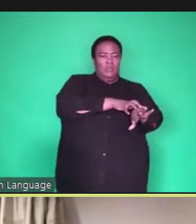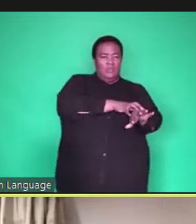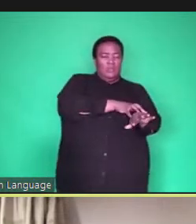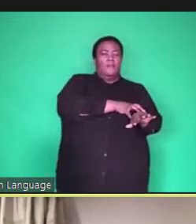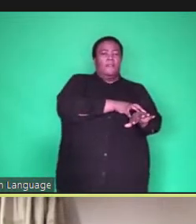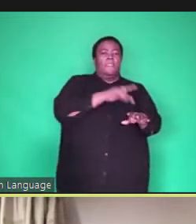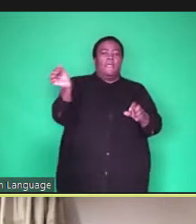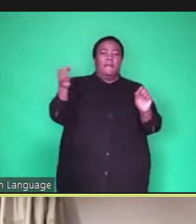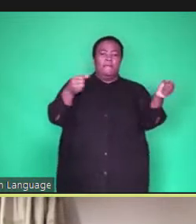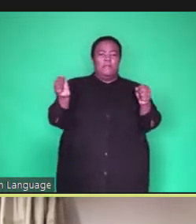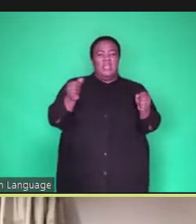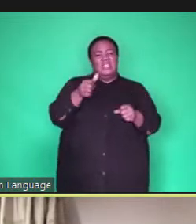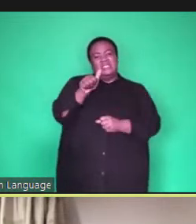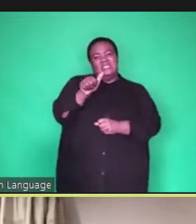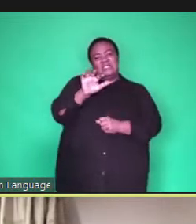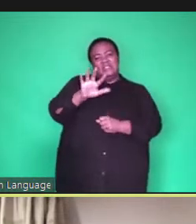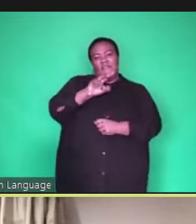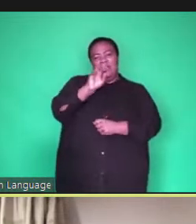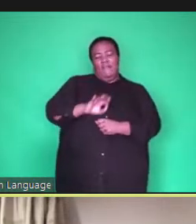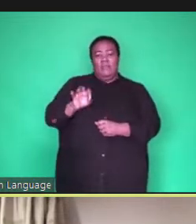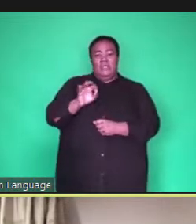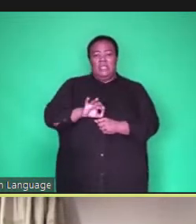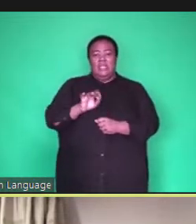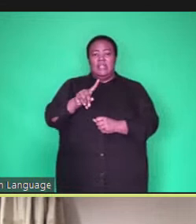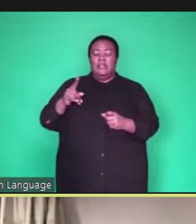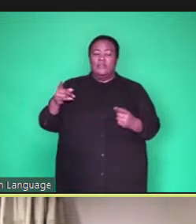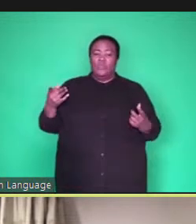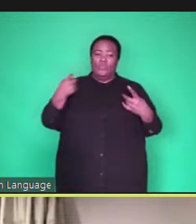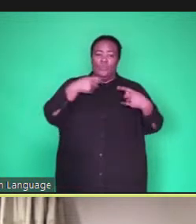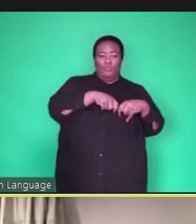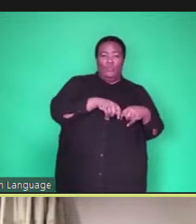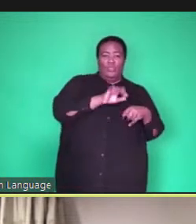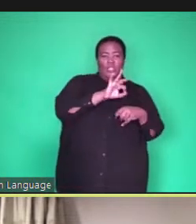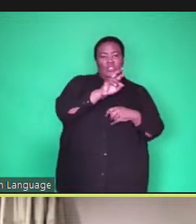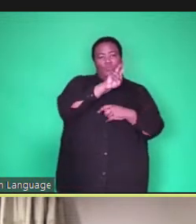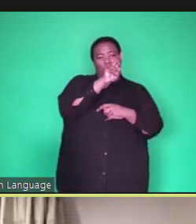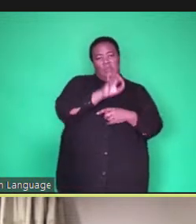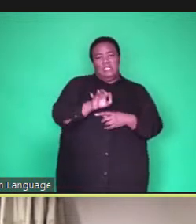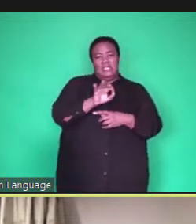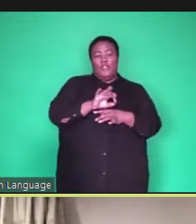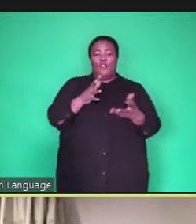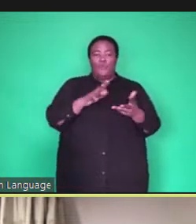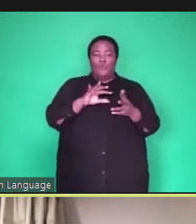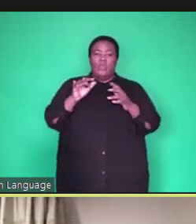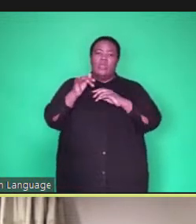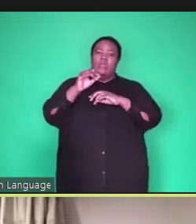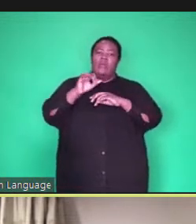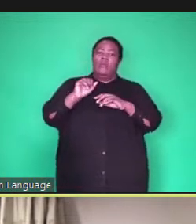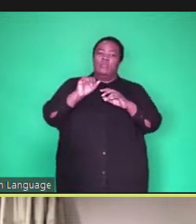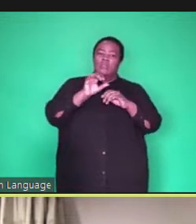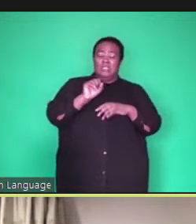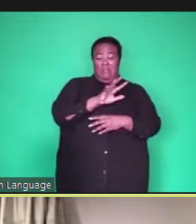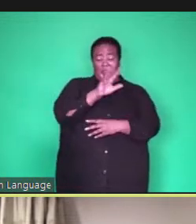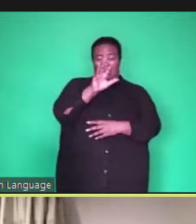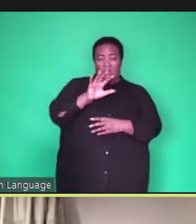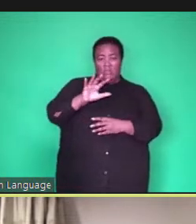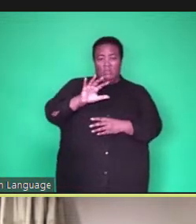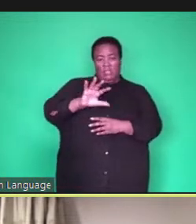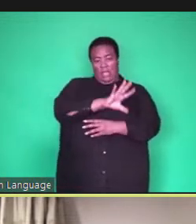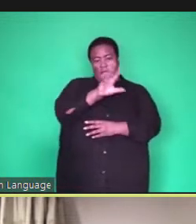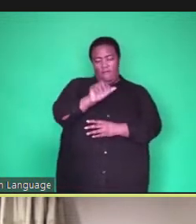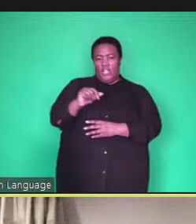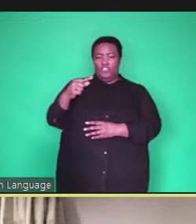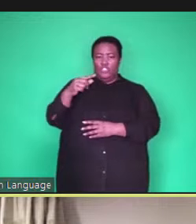of the labor force and contributes 32% of the continental GDP. So the trickle-down effects on